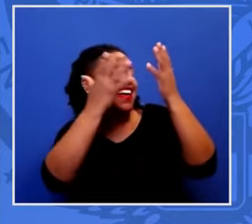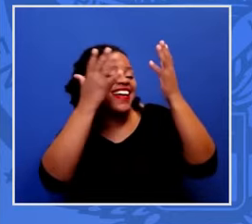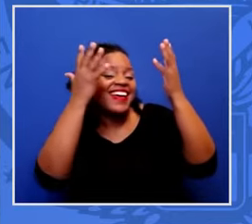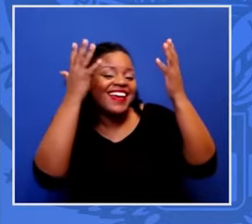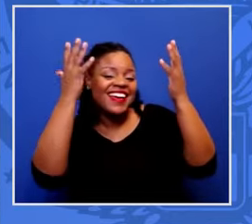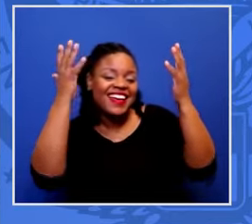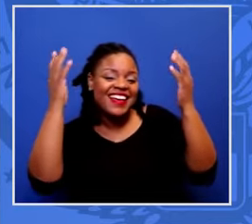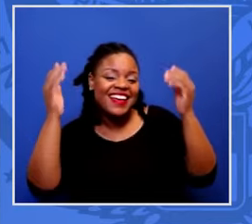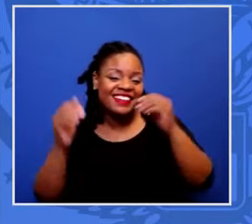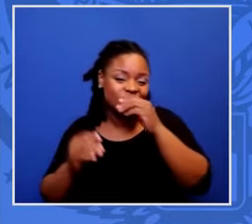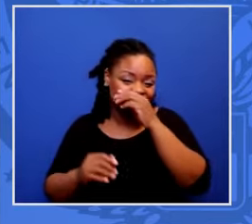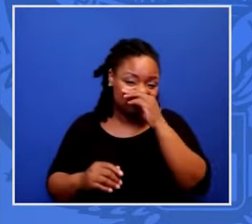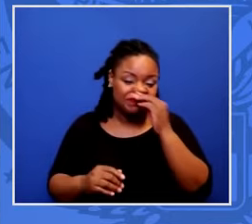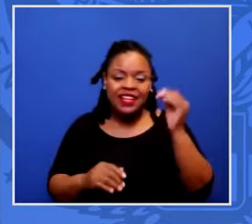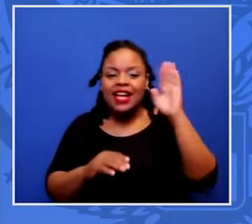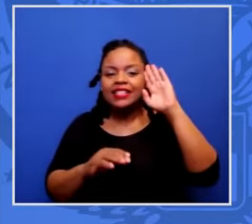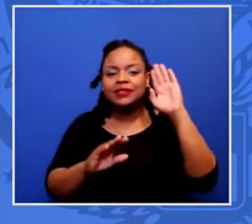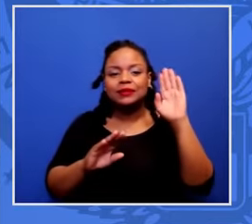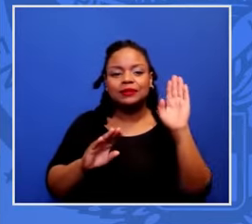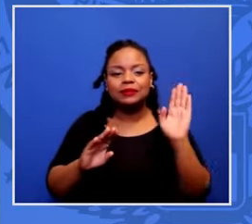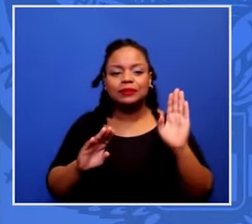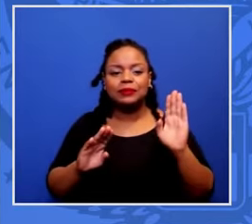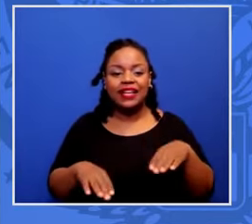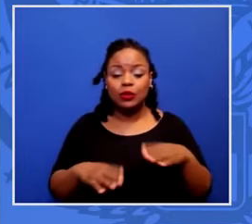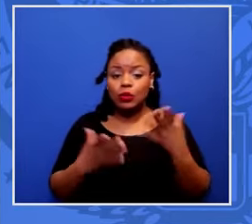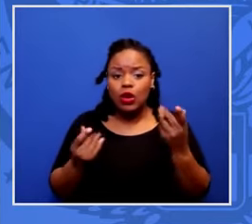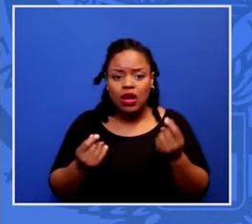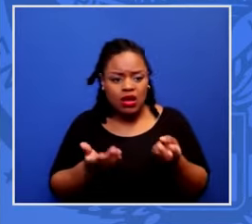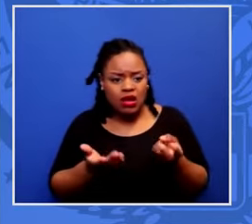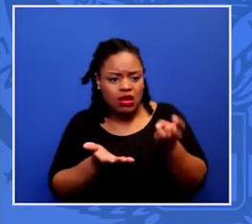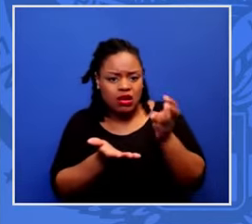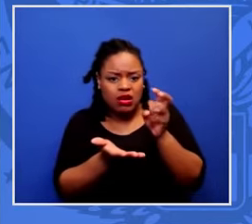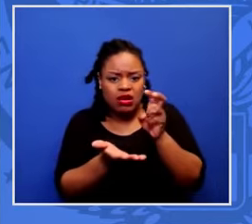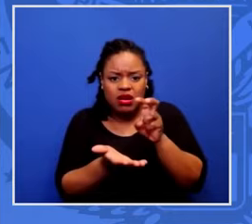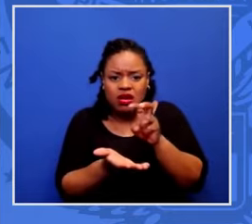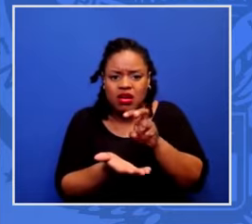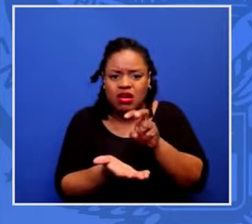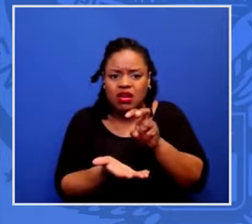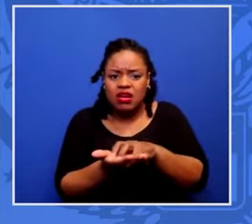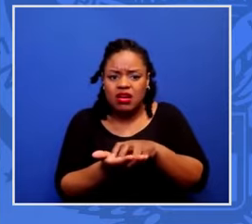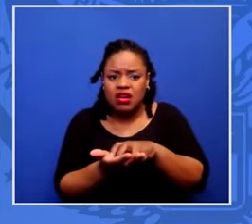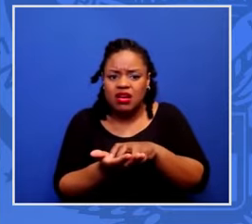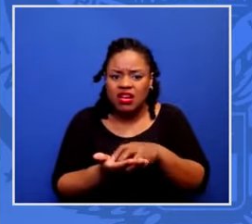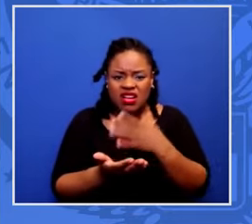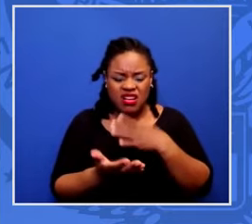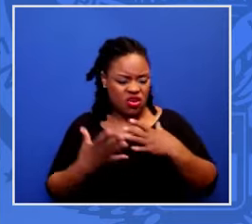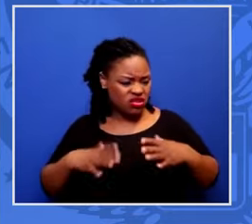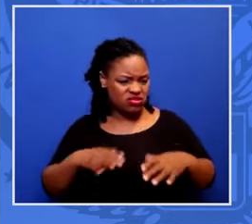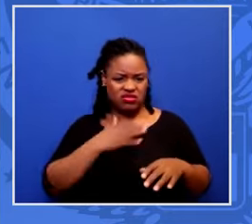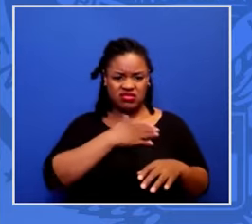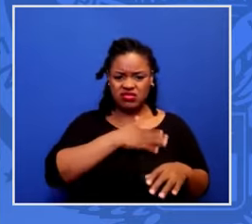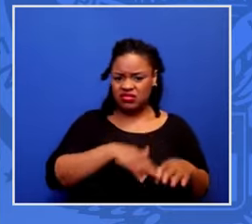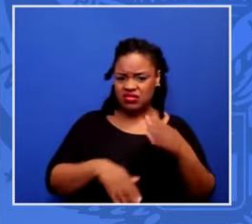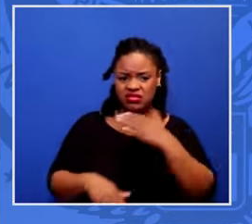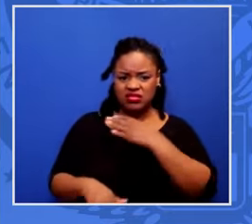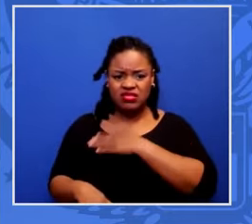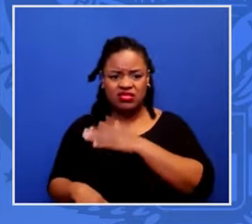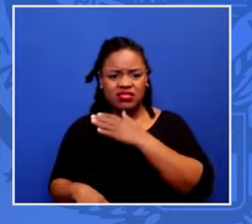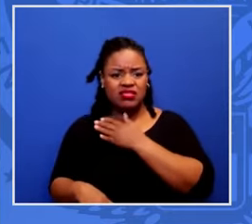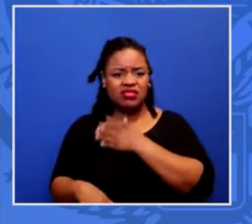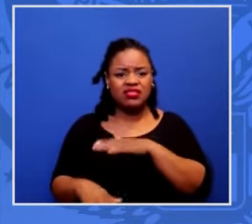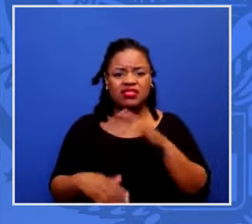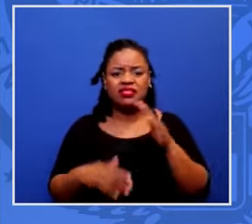When I get up off this ground, I shake leaves back down to the brown, brown, brown, brown, till I'm